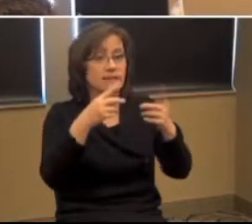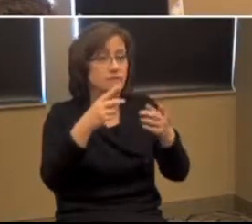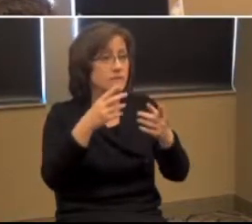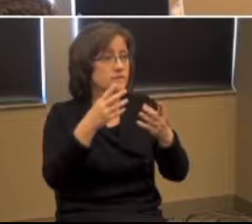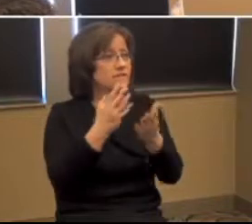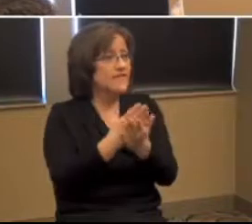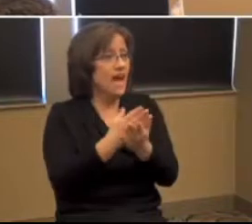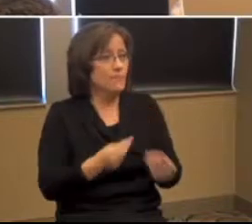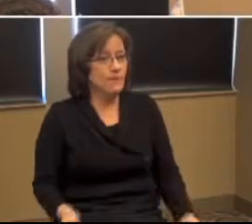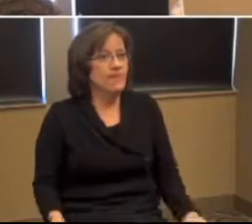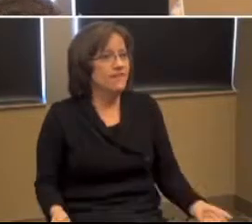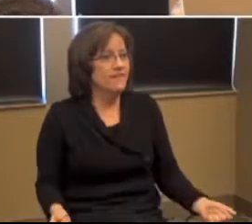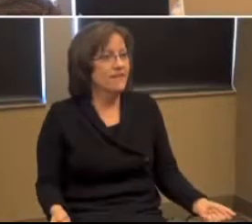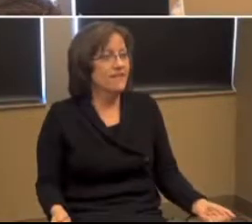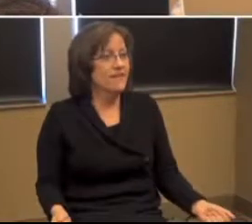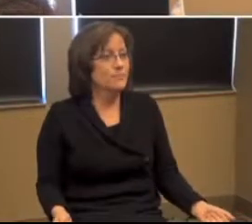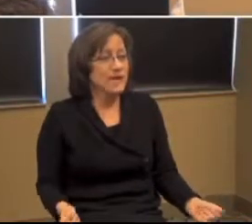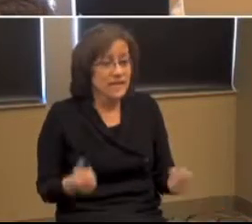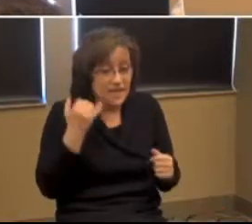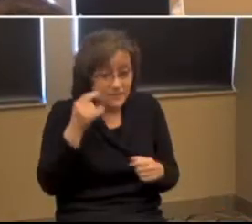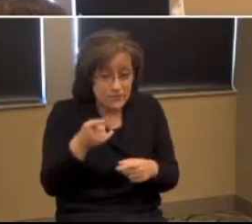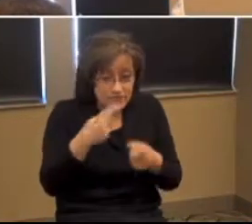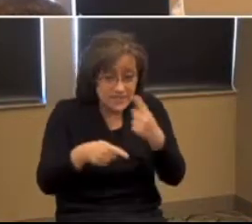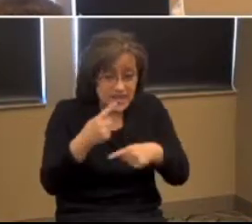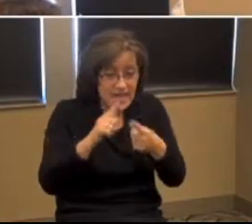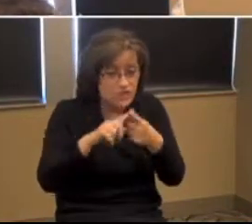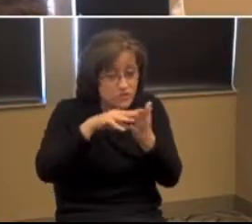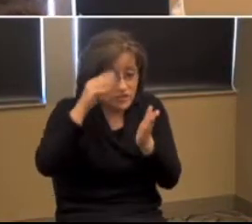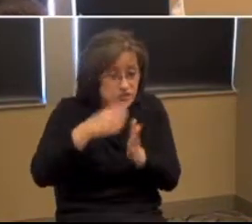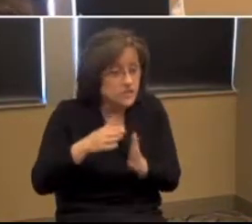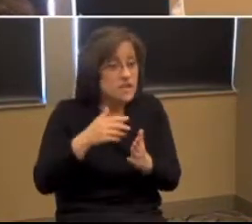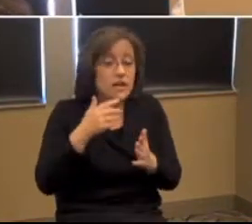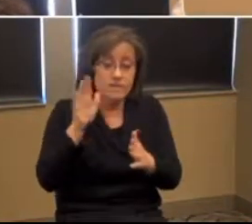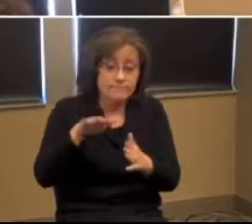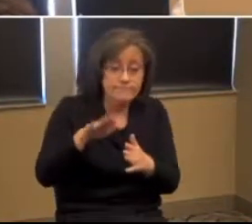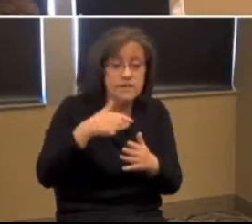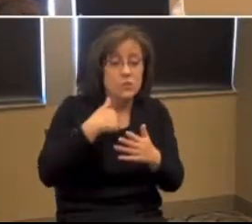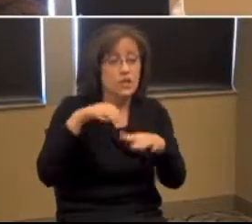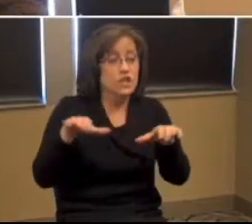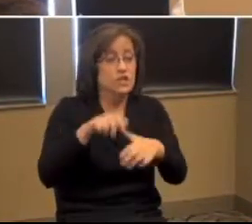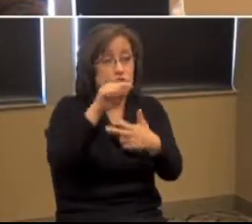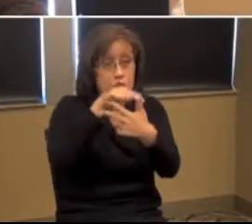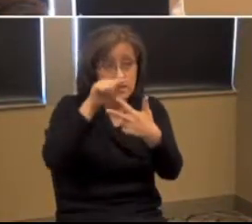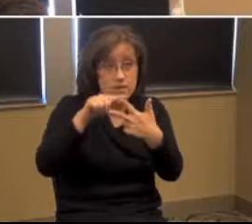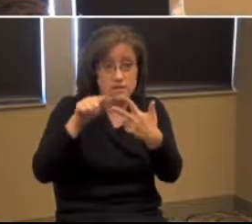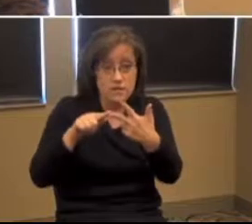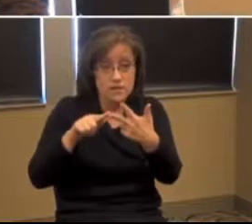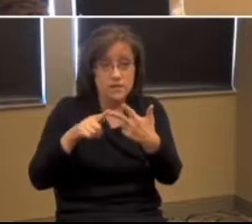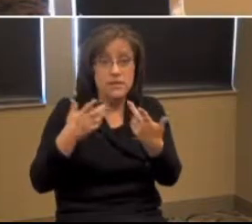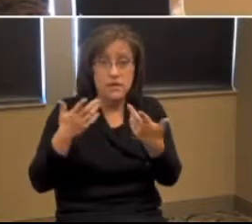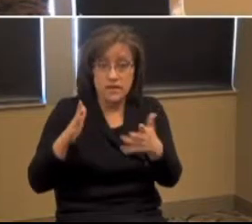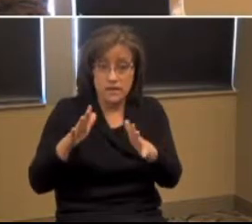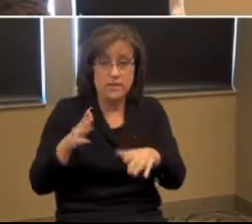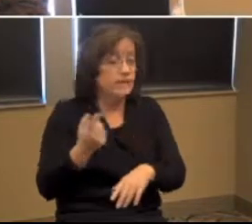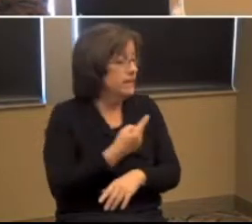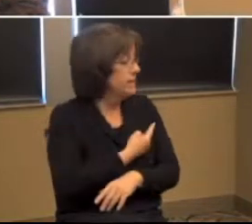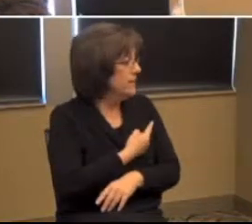you sign to a student and you say, okay, here are the 3 things we're going to do today, and then that goes away,